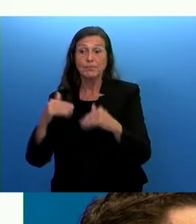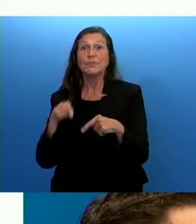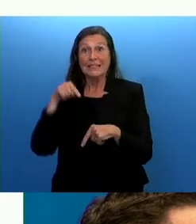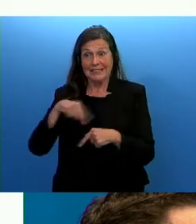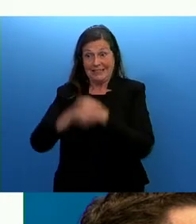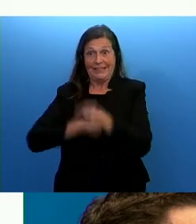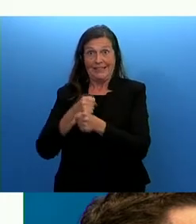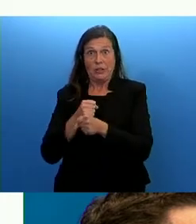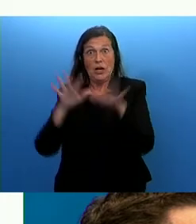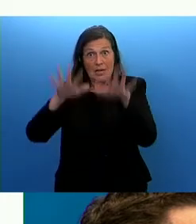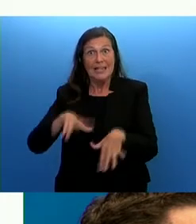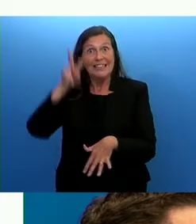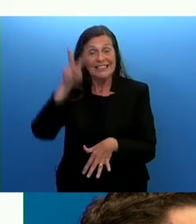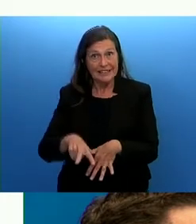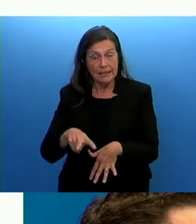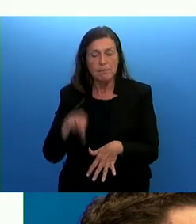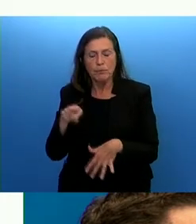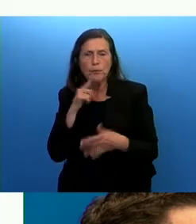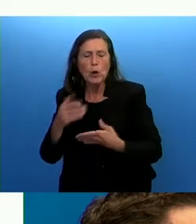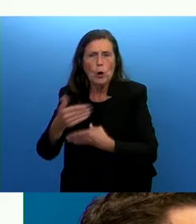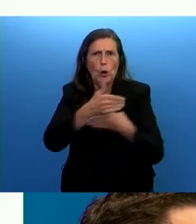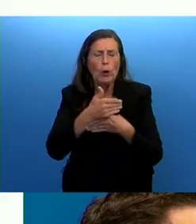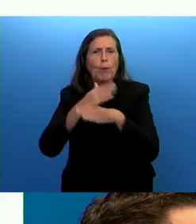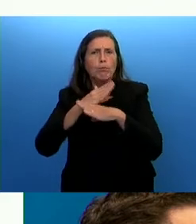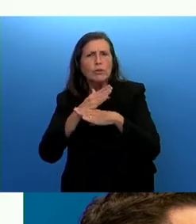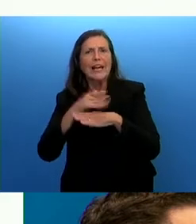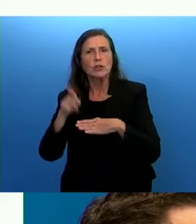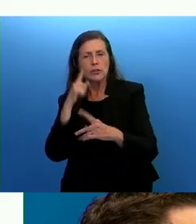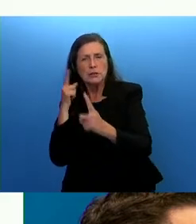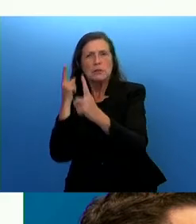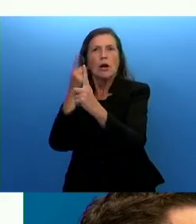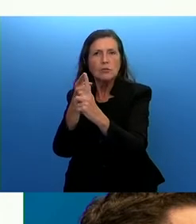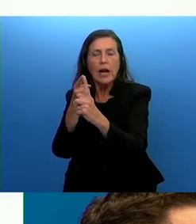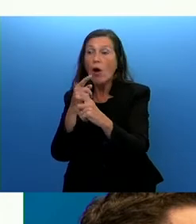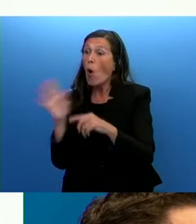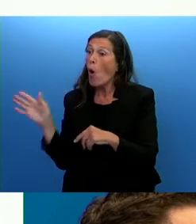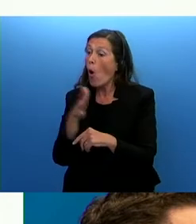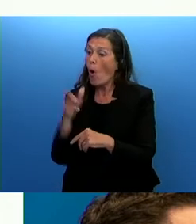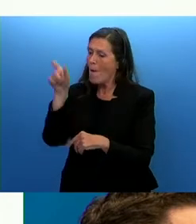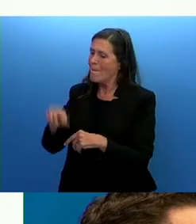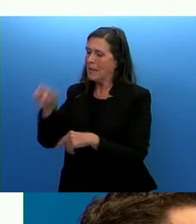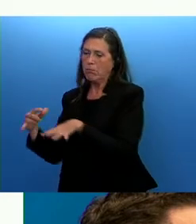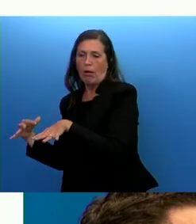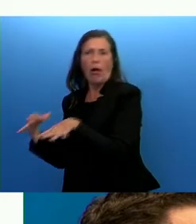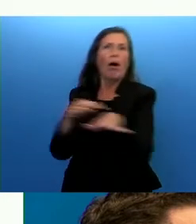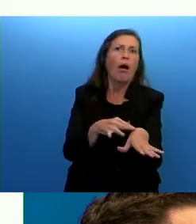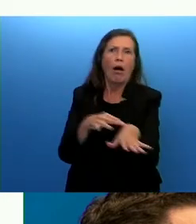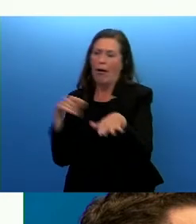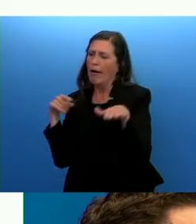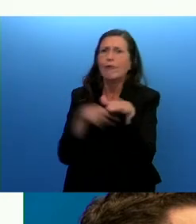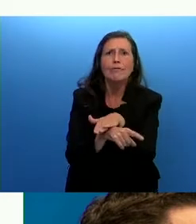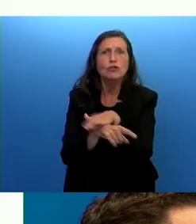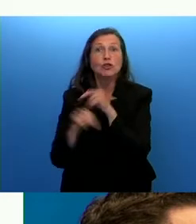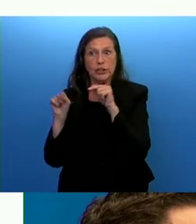which concerns the protection objectives in relation to all refugees and displaced people, but the connection with the need